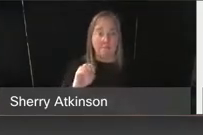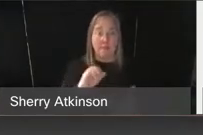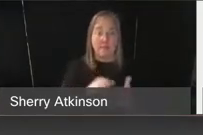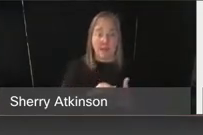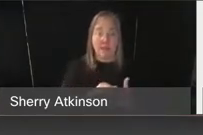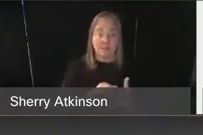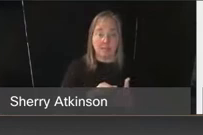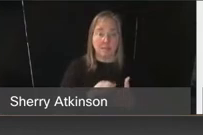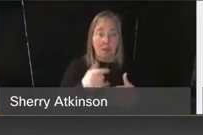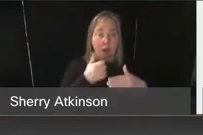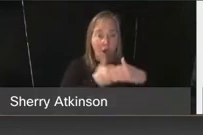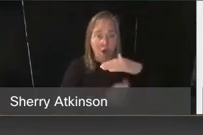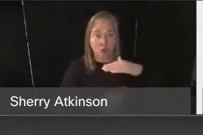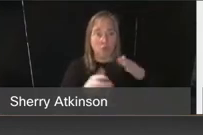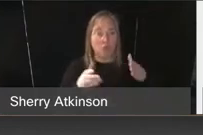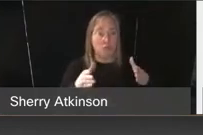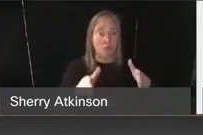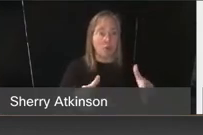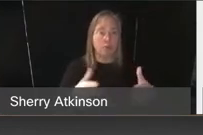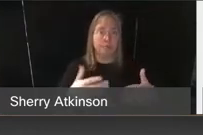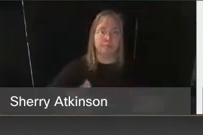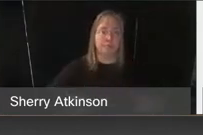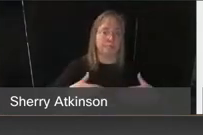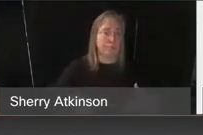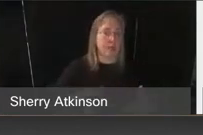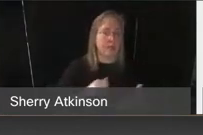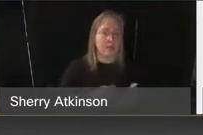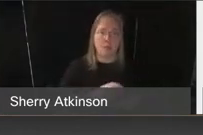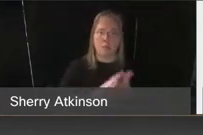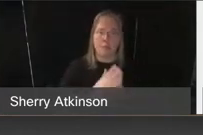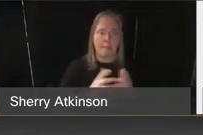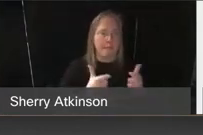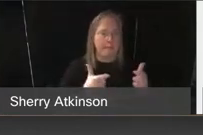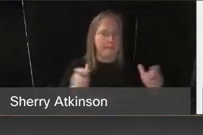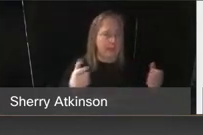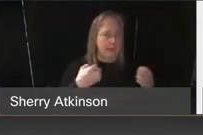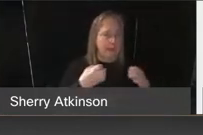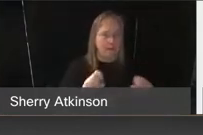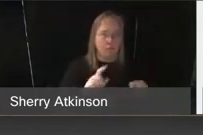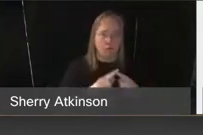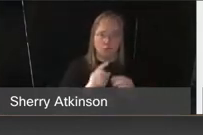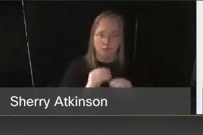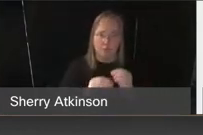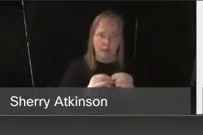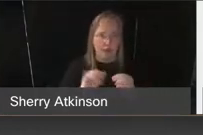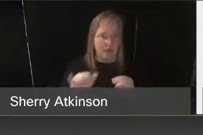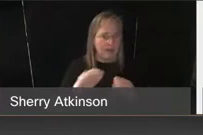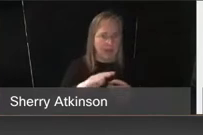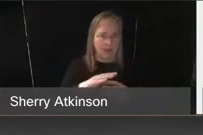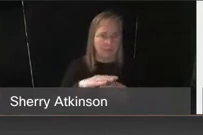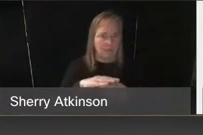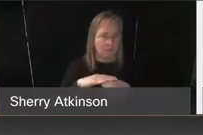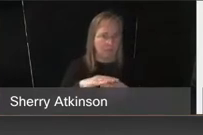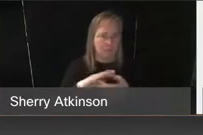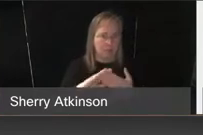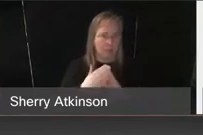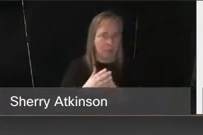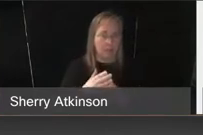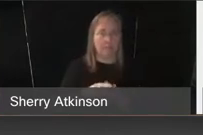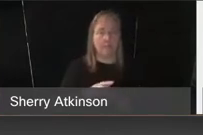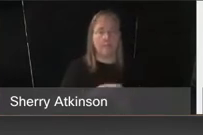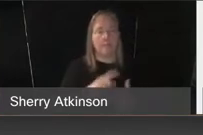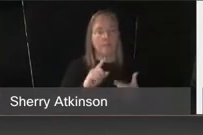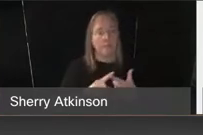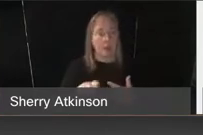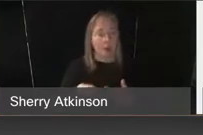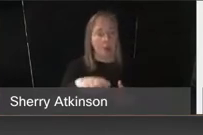roadway. It is going to be a major effort for us to make repairs within that community. Another example that I want to share with you